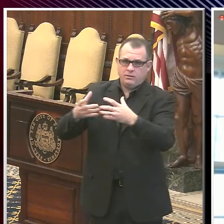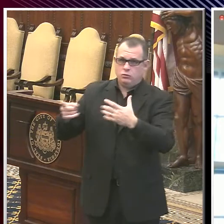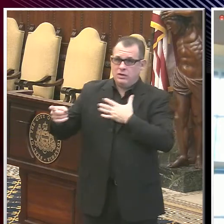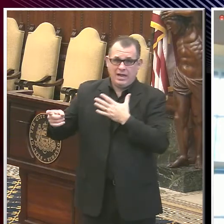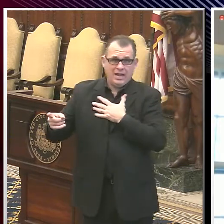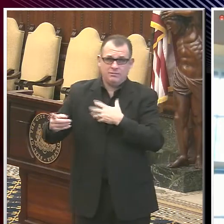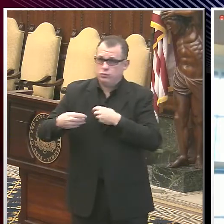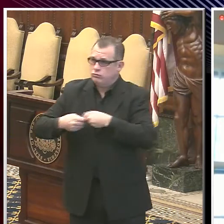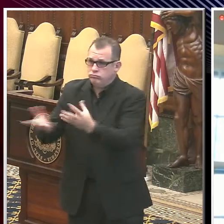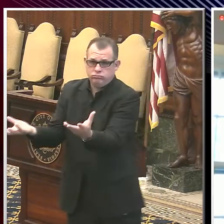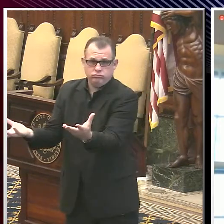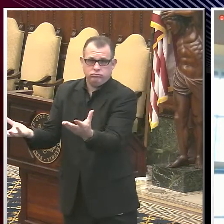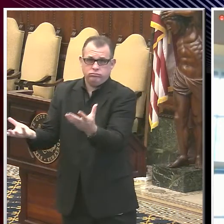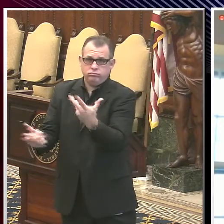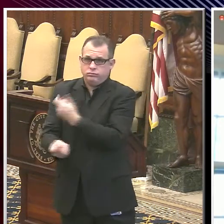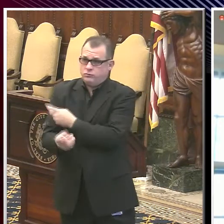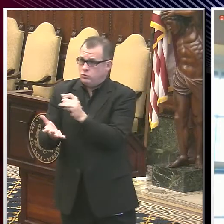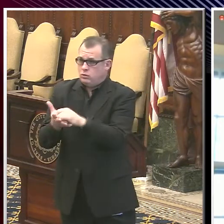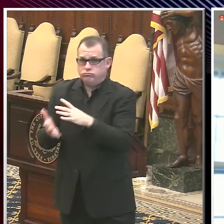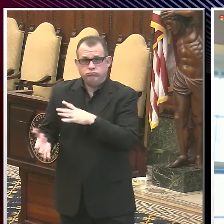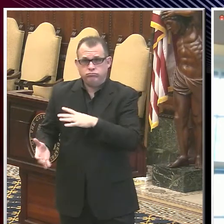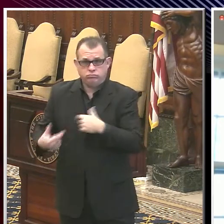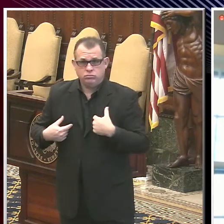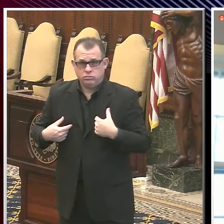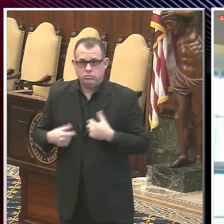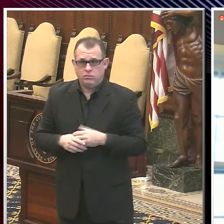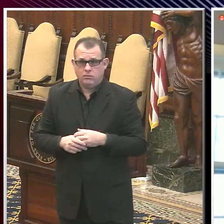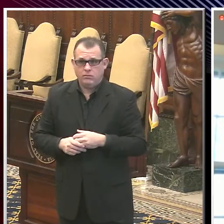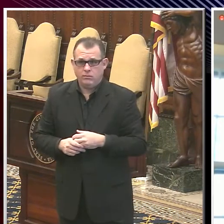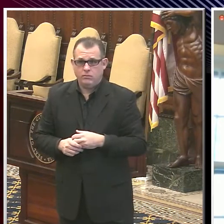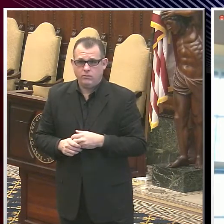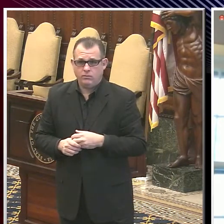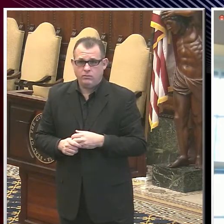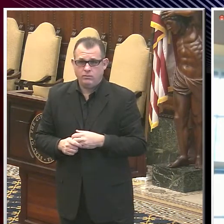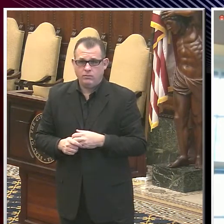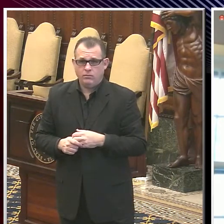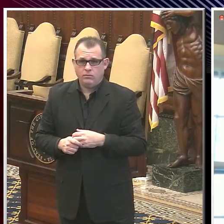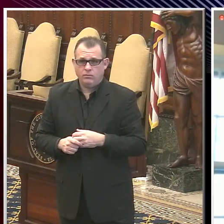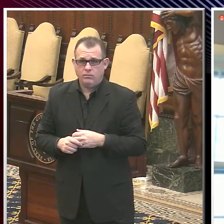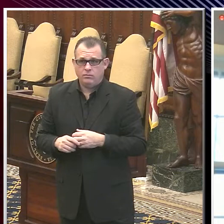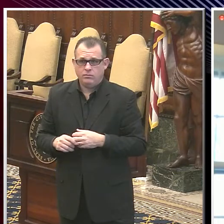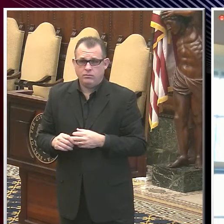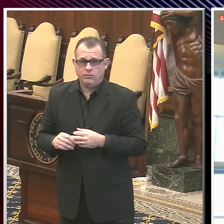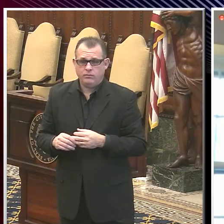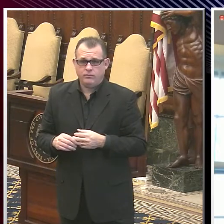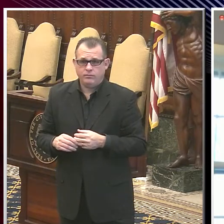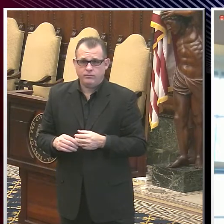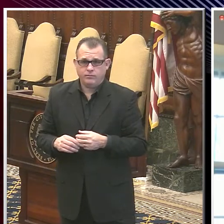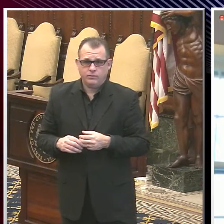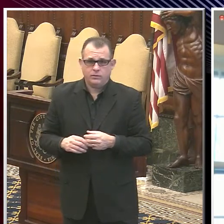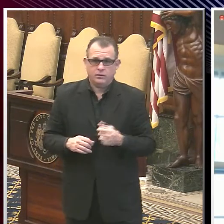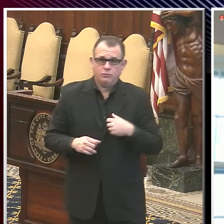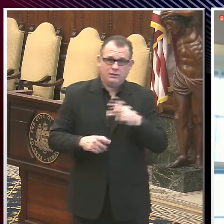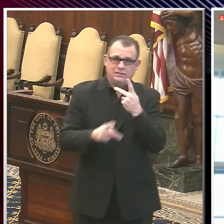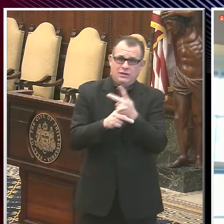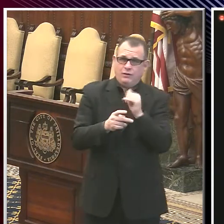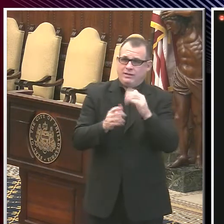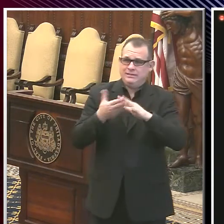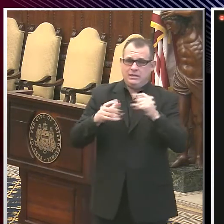and we're very happy to give them the vaccine to do it. So I think we'll be able to actually meet that need in the